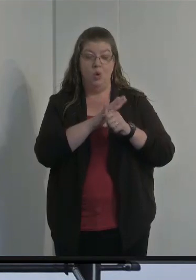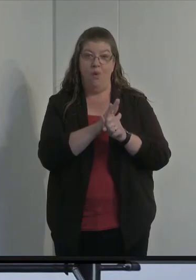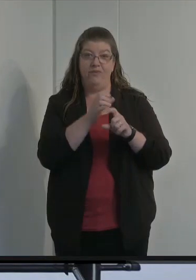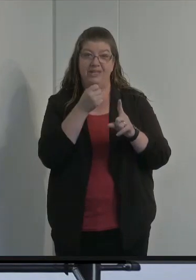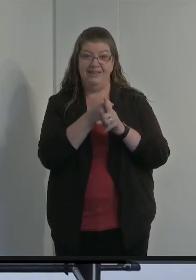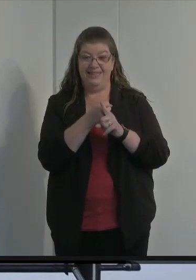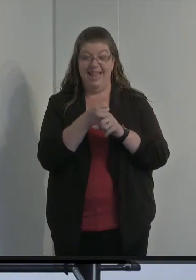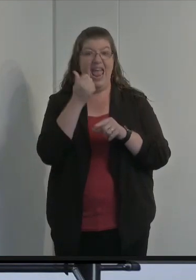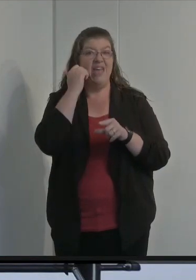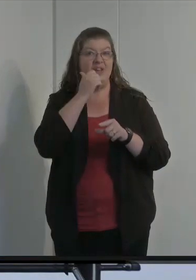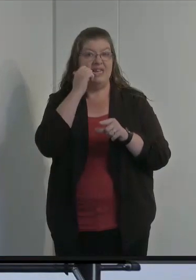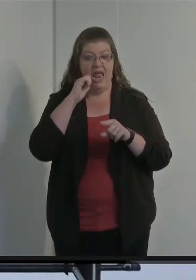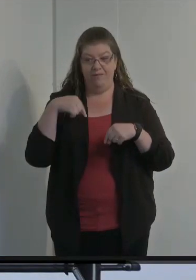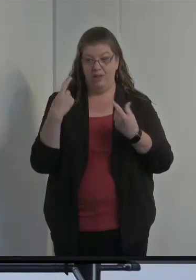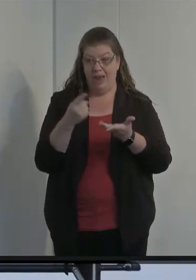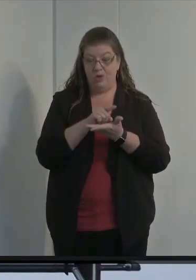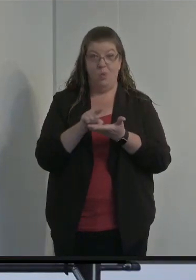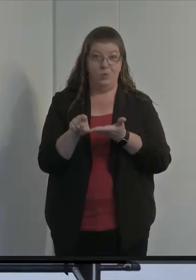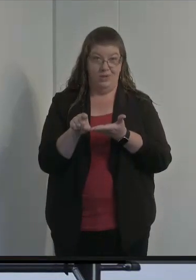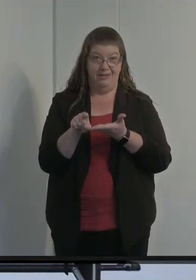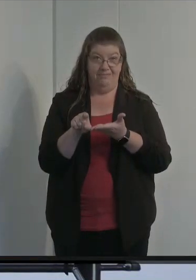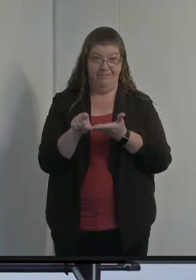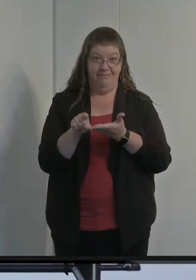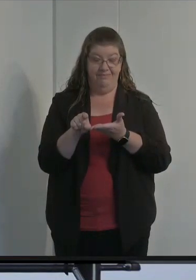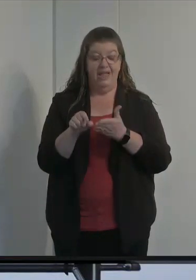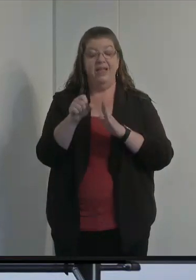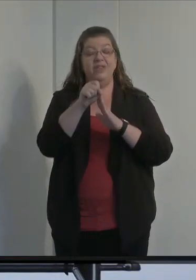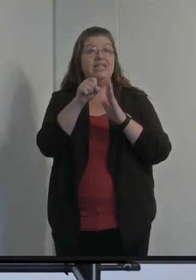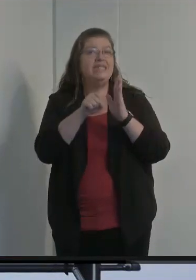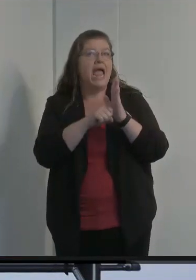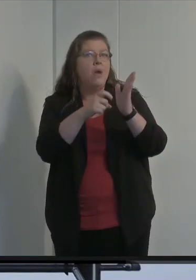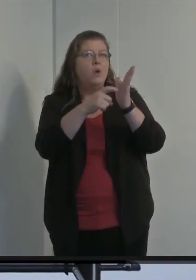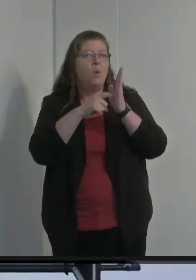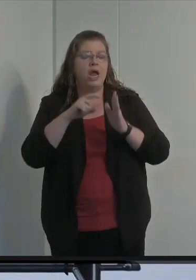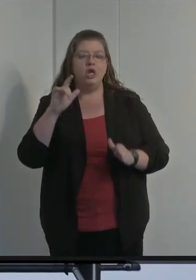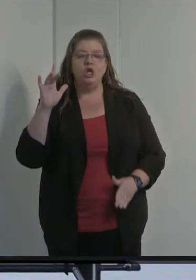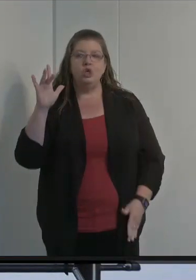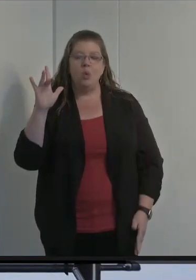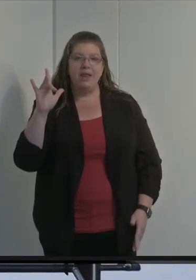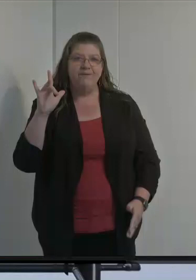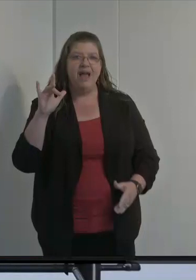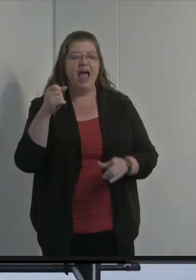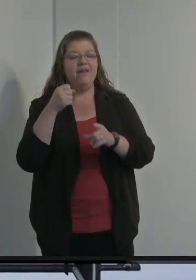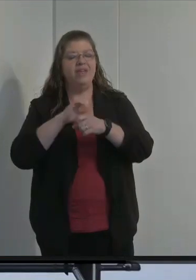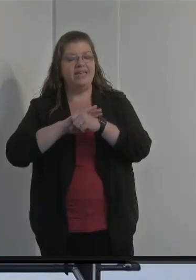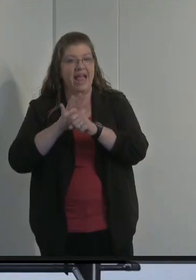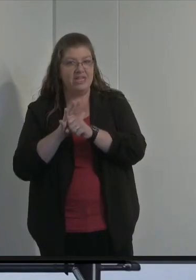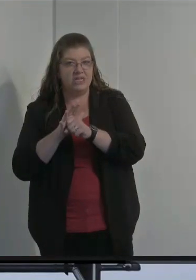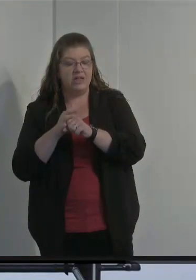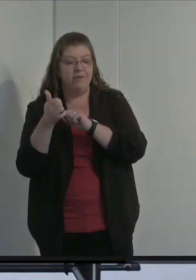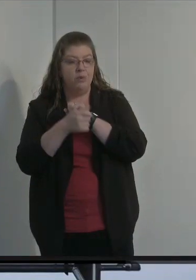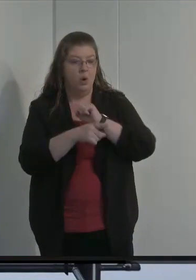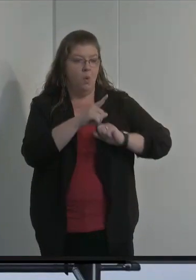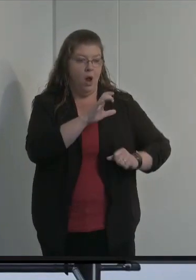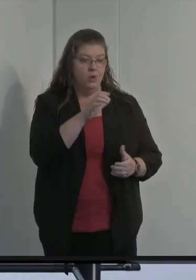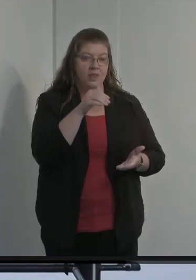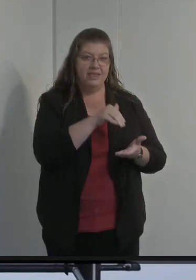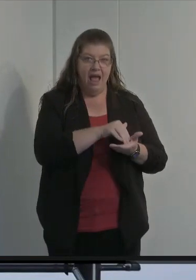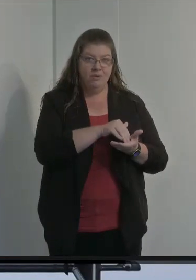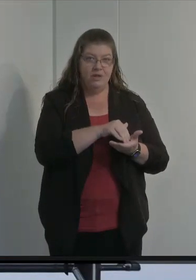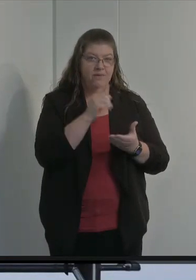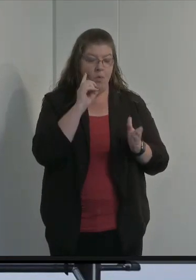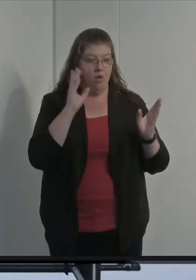over the past week. The state requirement of 25 cases per 100,000 population over a